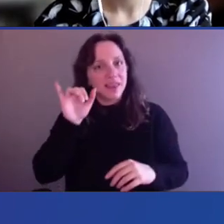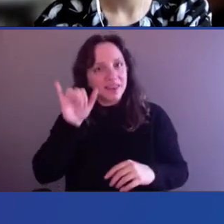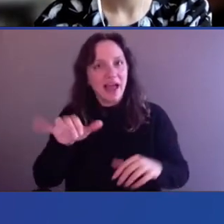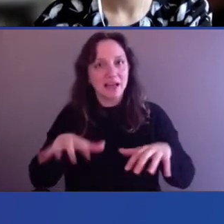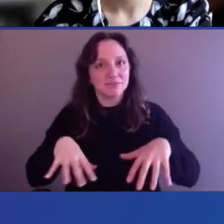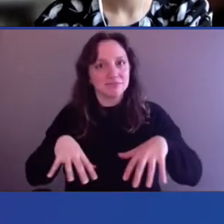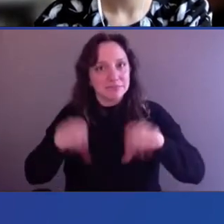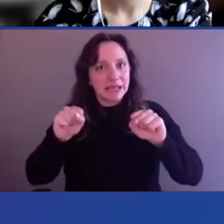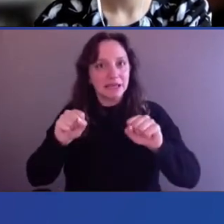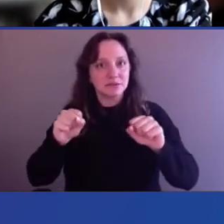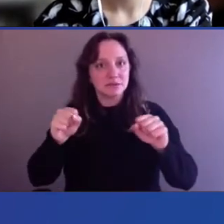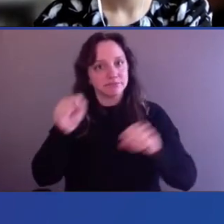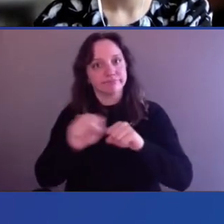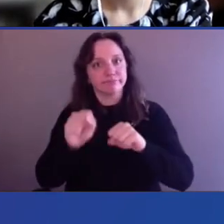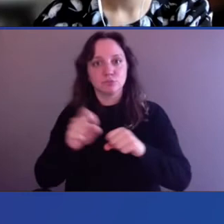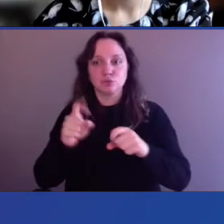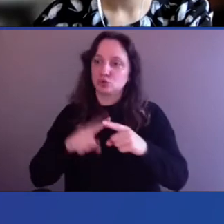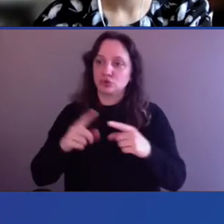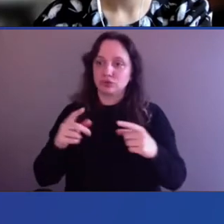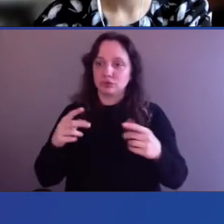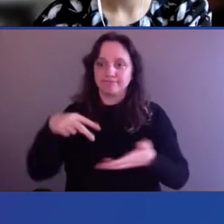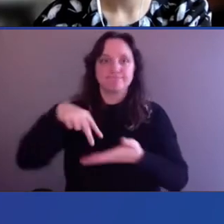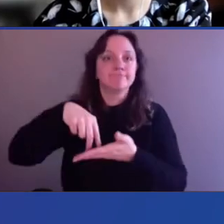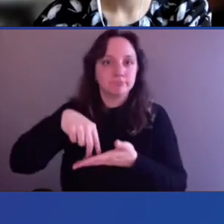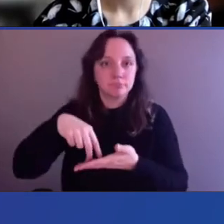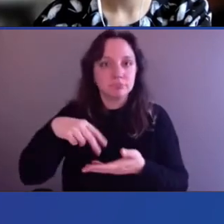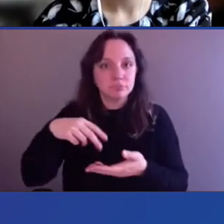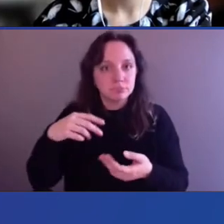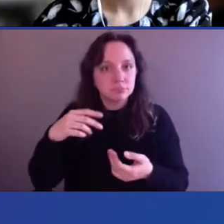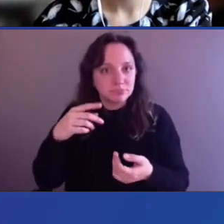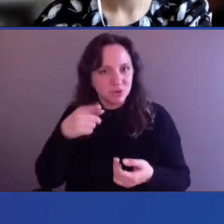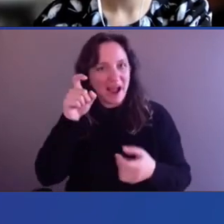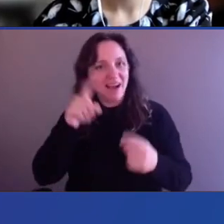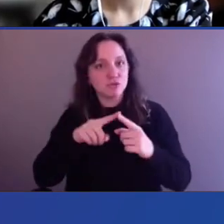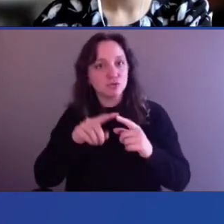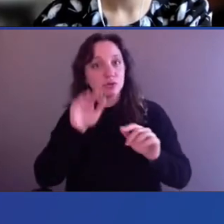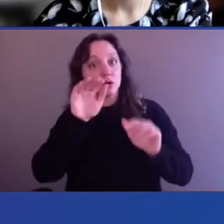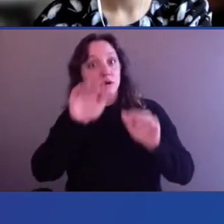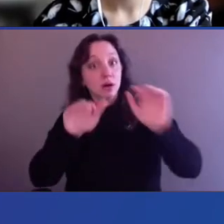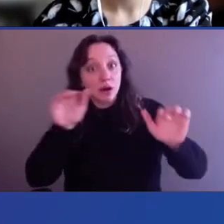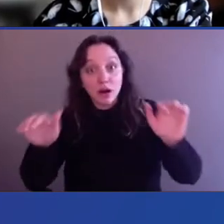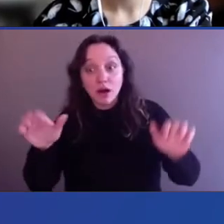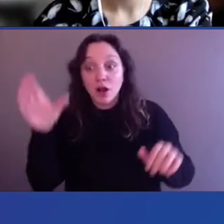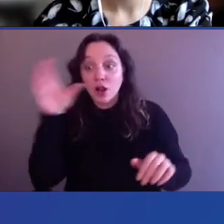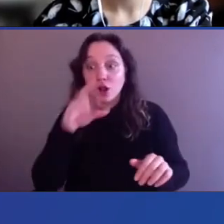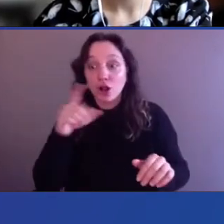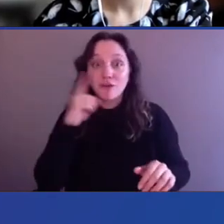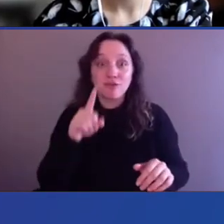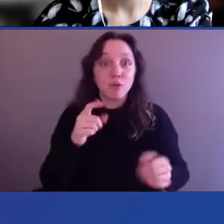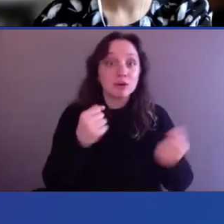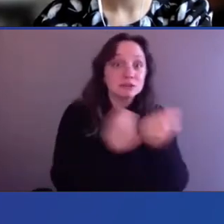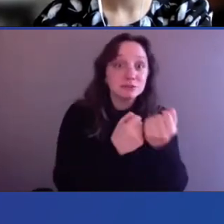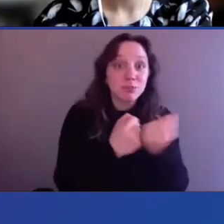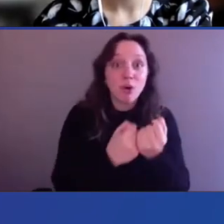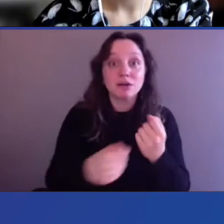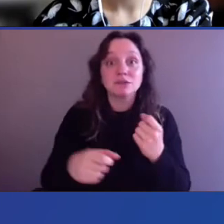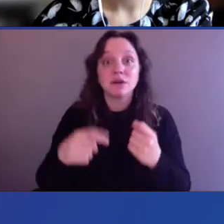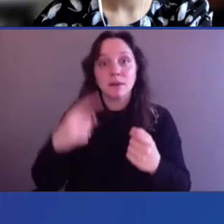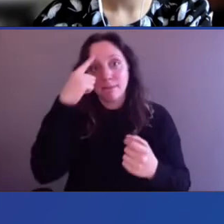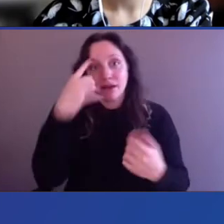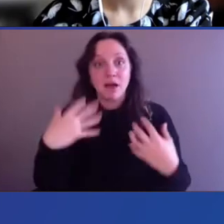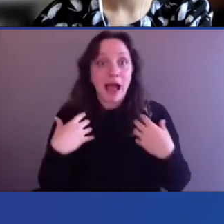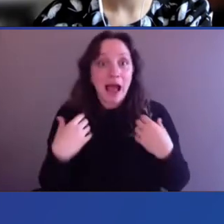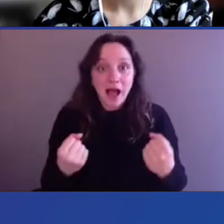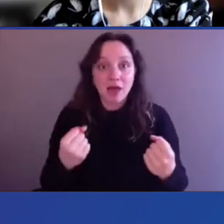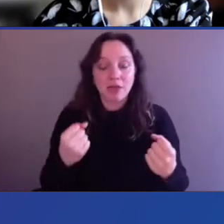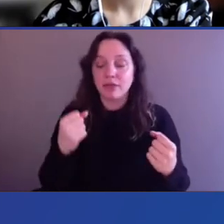to seek out mental health services from our organizations while fighting cultural stigma, to do it is an act of solidarity and